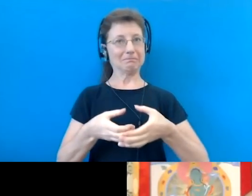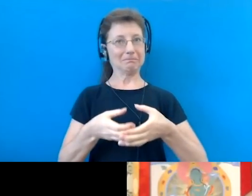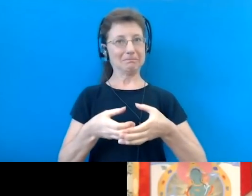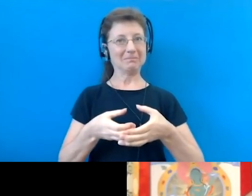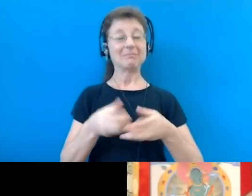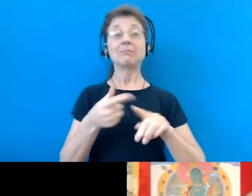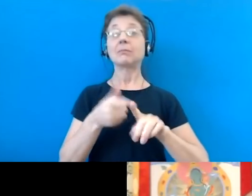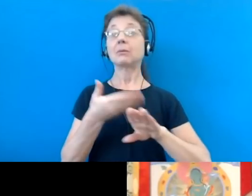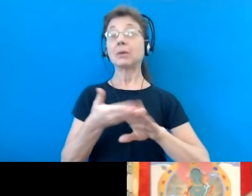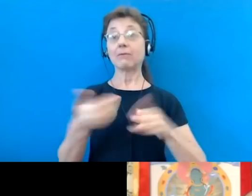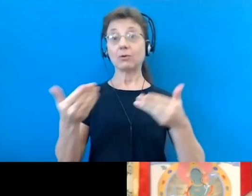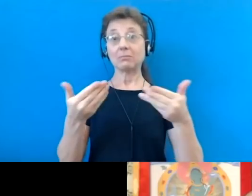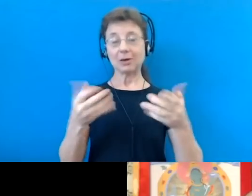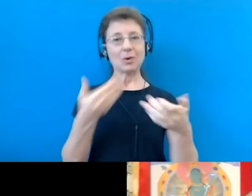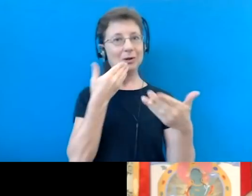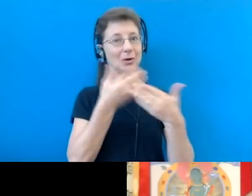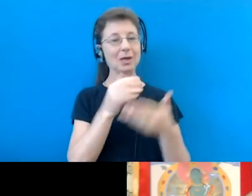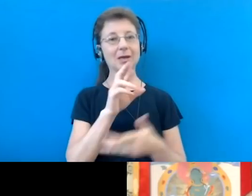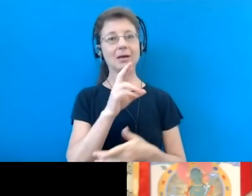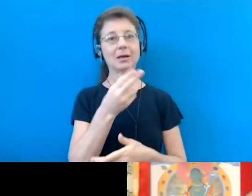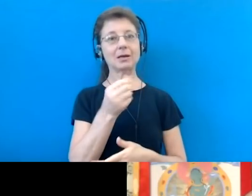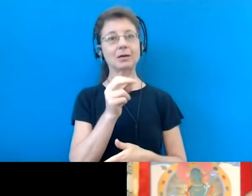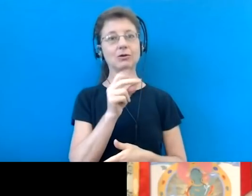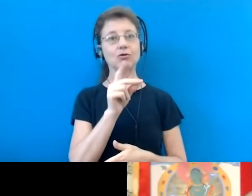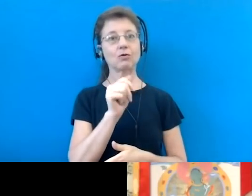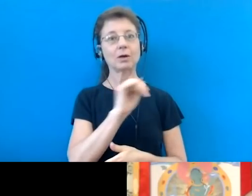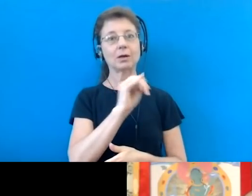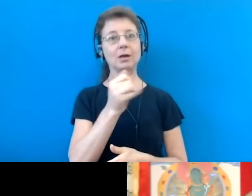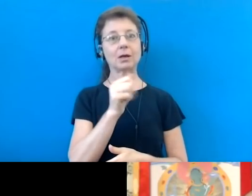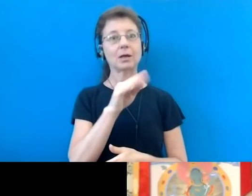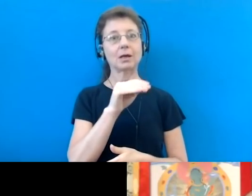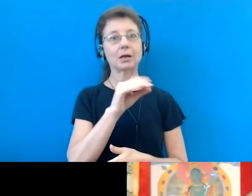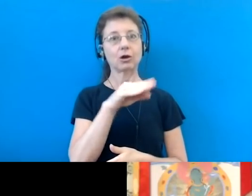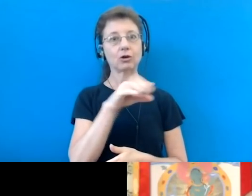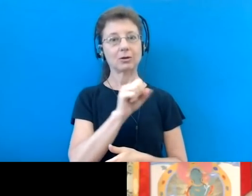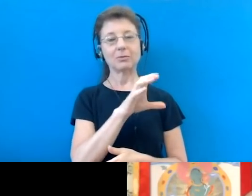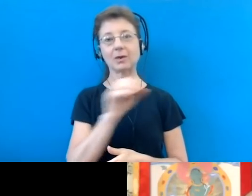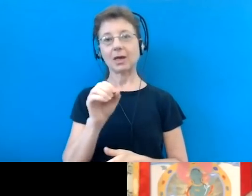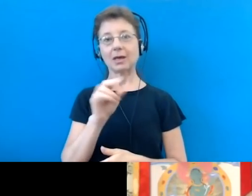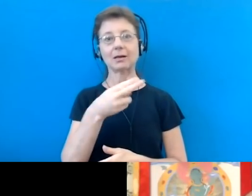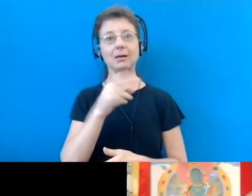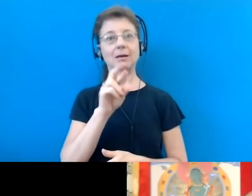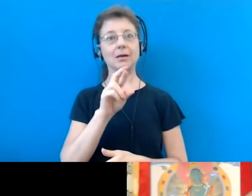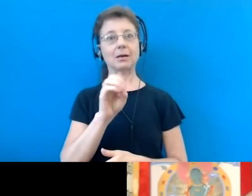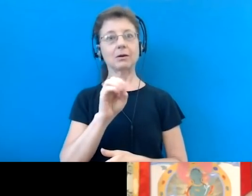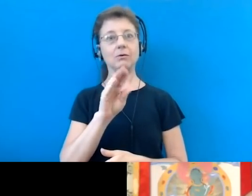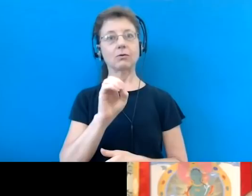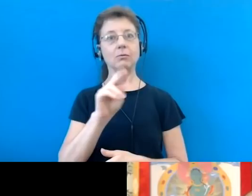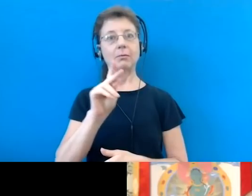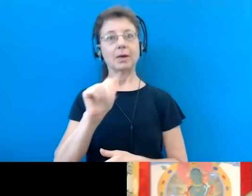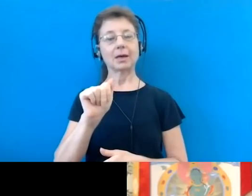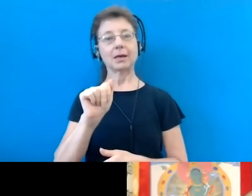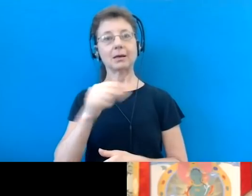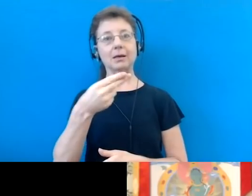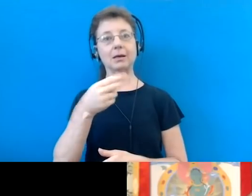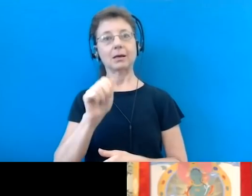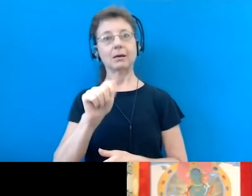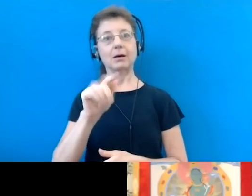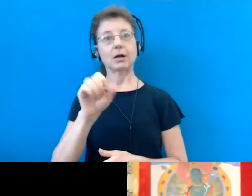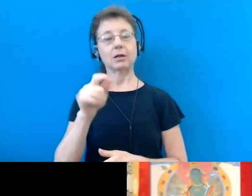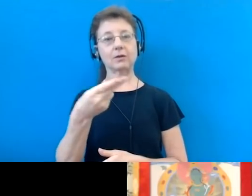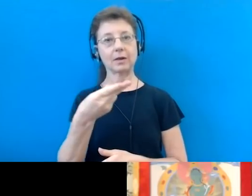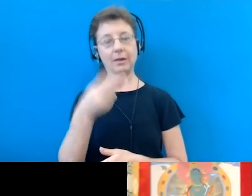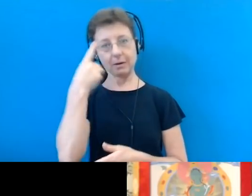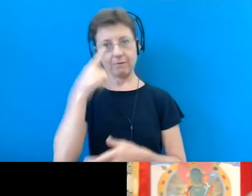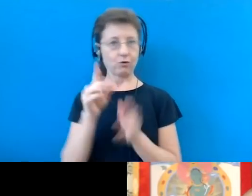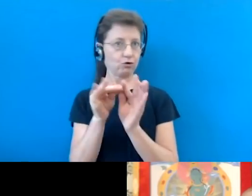want to thank Rhonda Jacobs and Rebecca Halseth for doing the interpreting tonight for those who are with